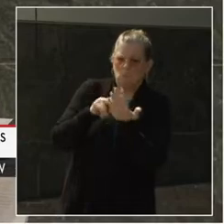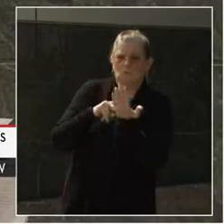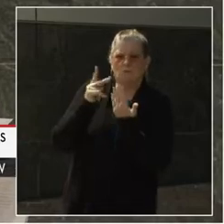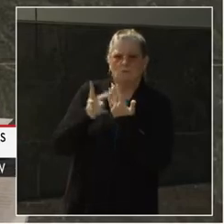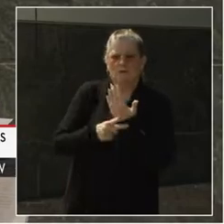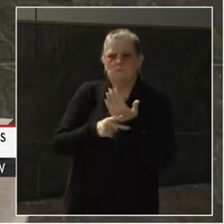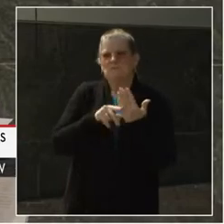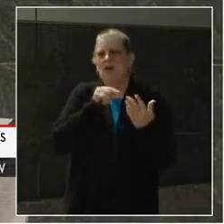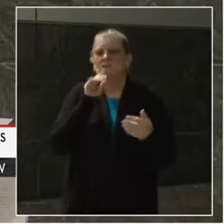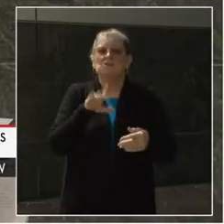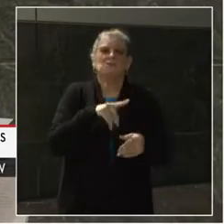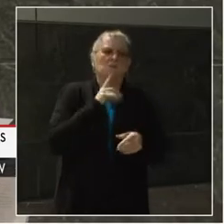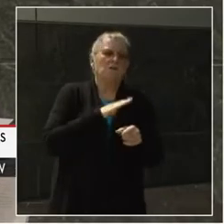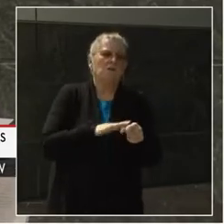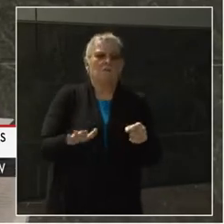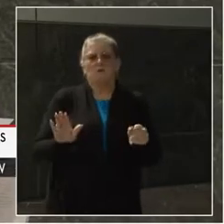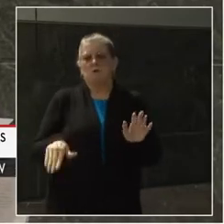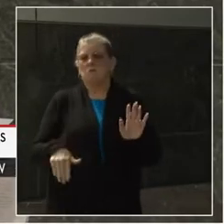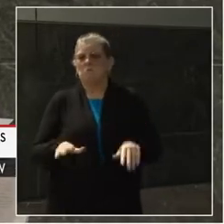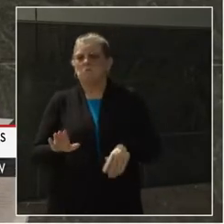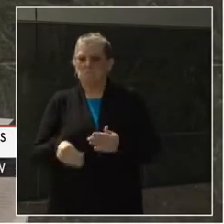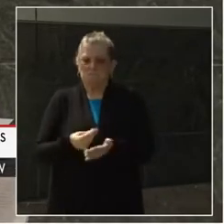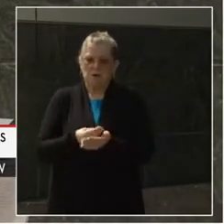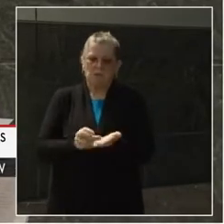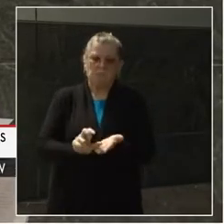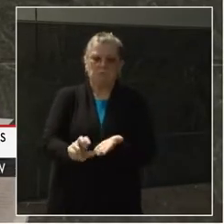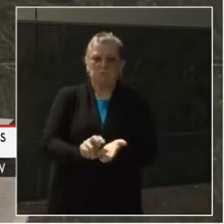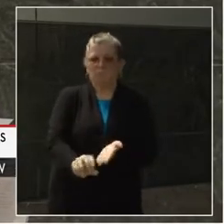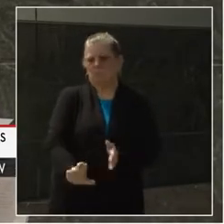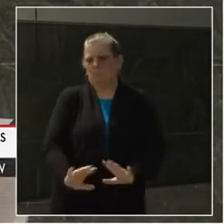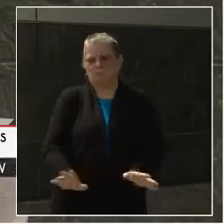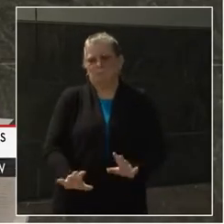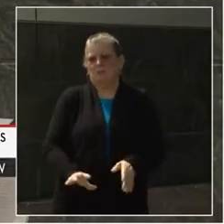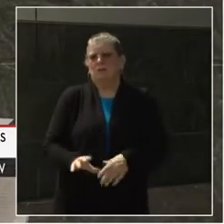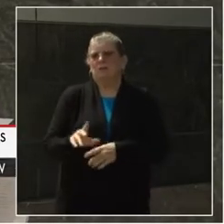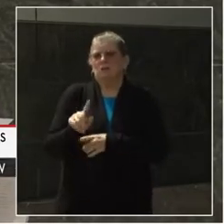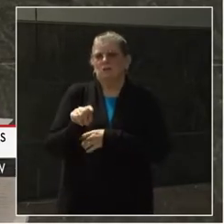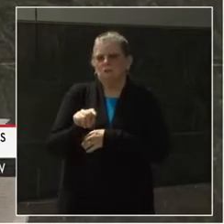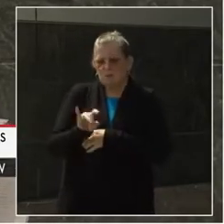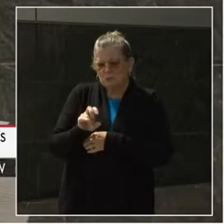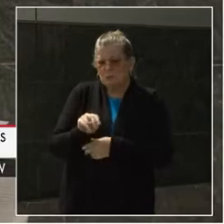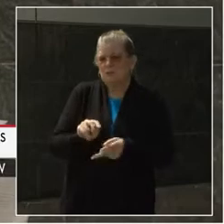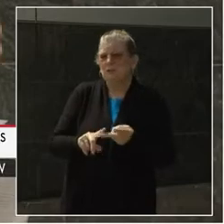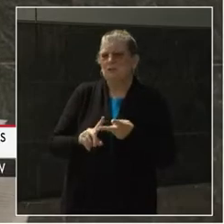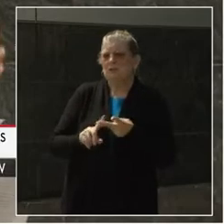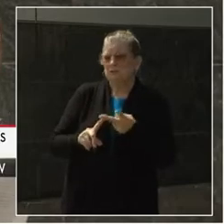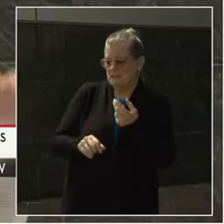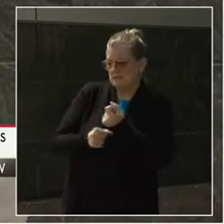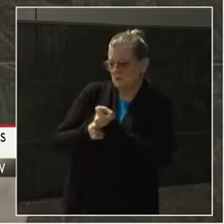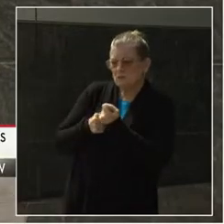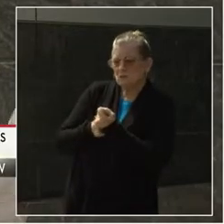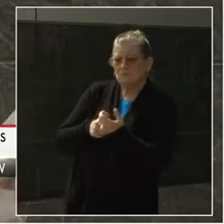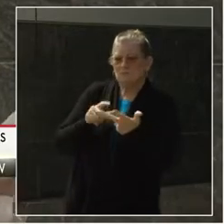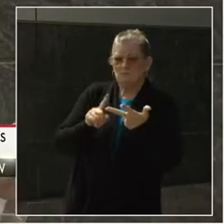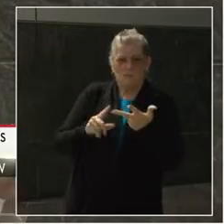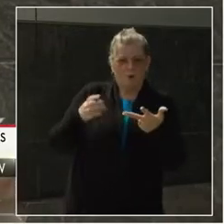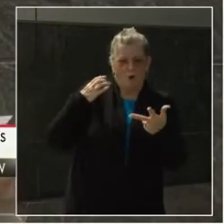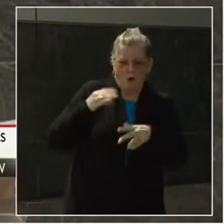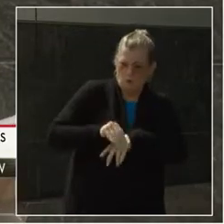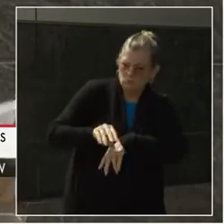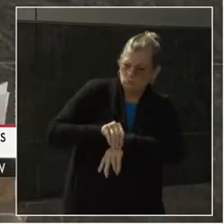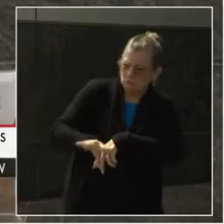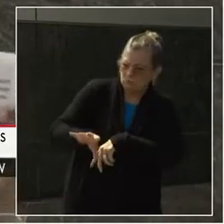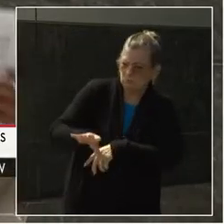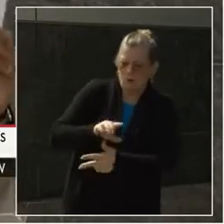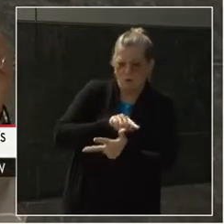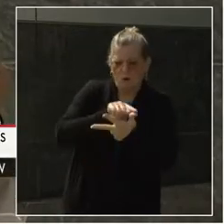your academic journey, we are covering your tuition, providing wraparound supports and coaching. And so I want to stress again, please